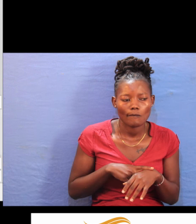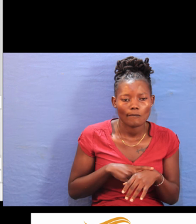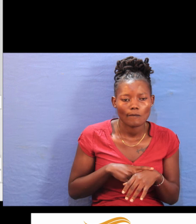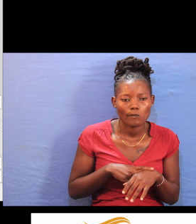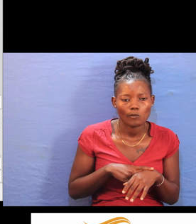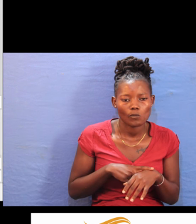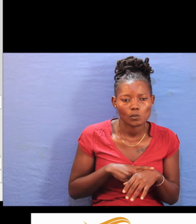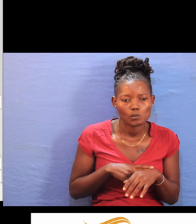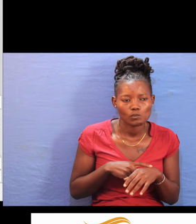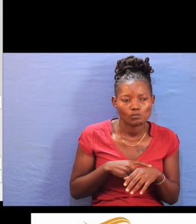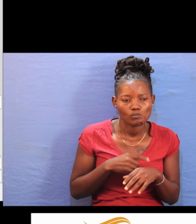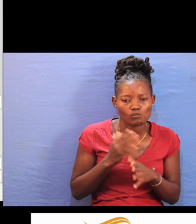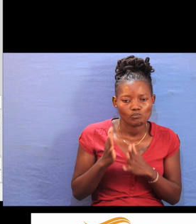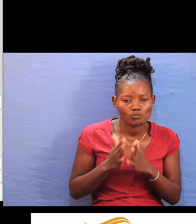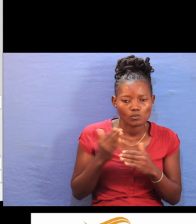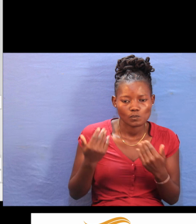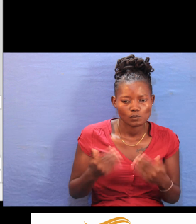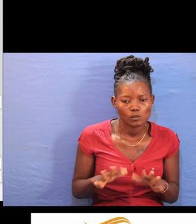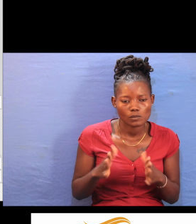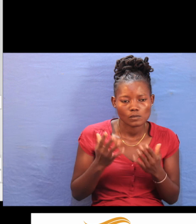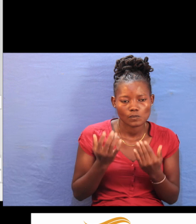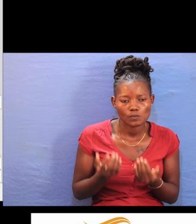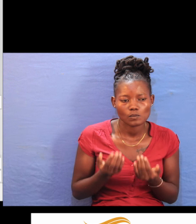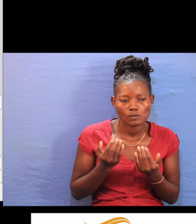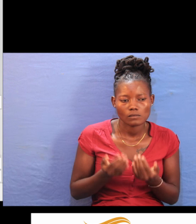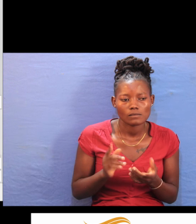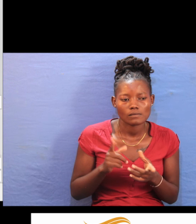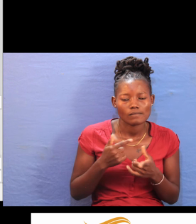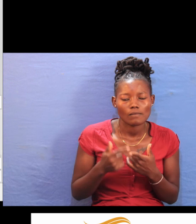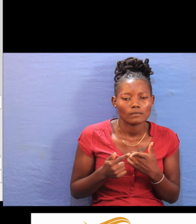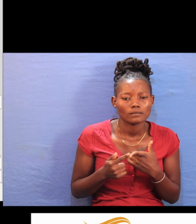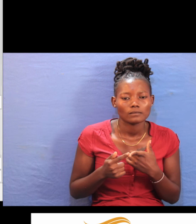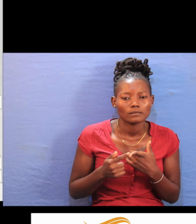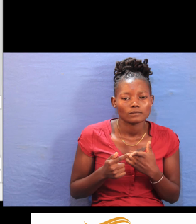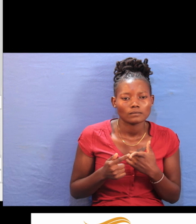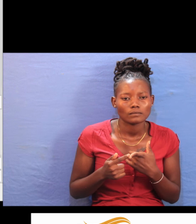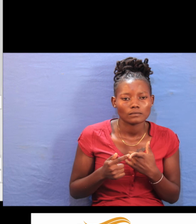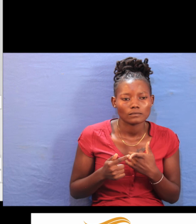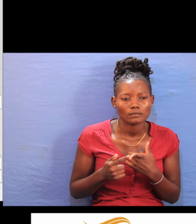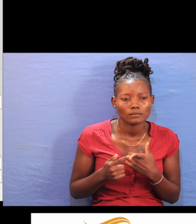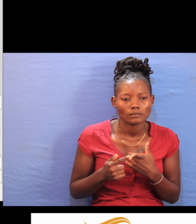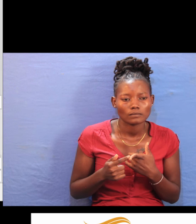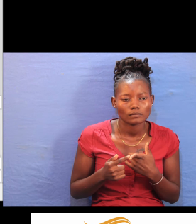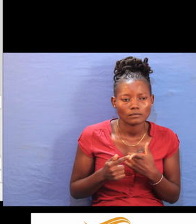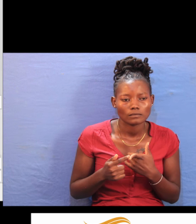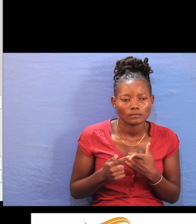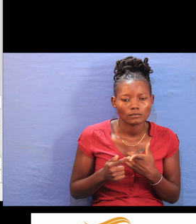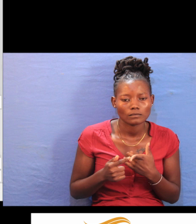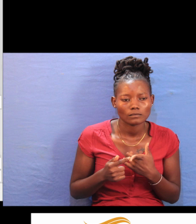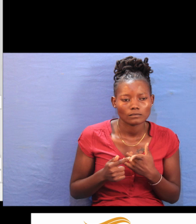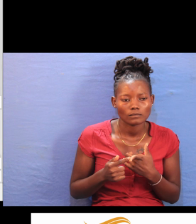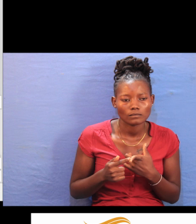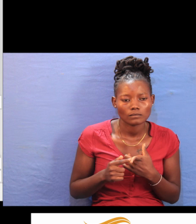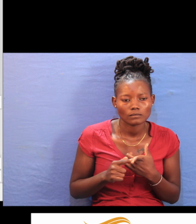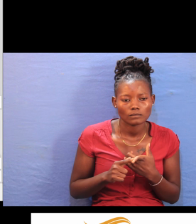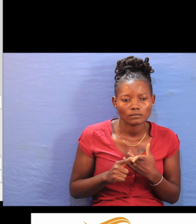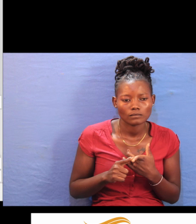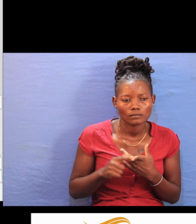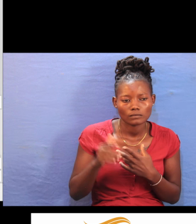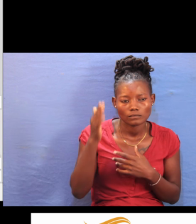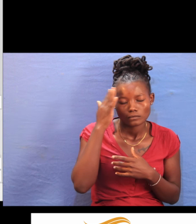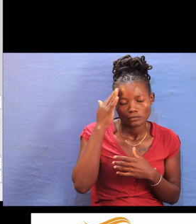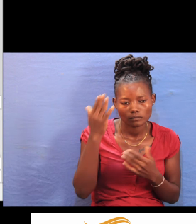high. Timely. We've already mentioned that. You want to set it within what time frame. So if you're trying